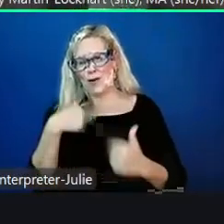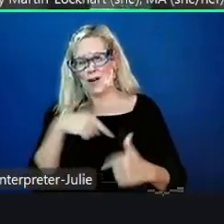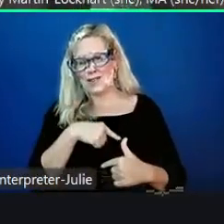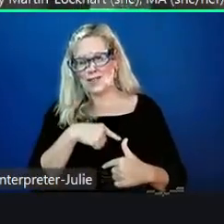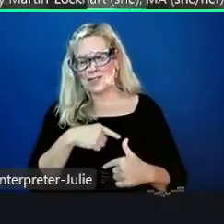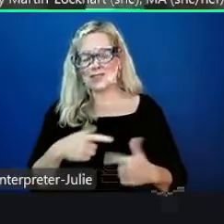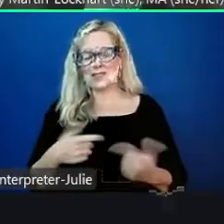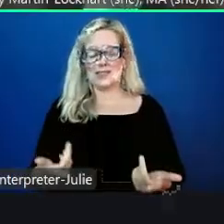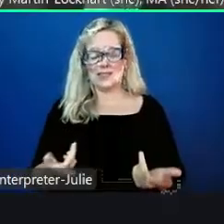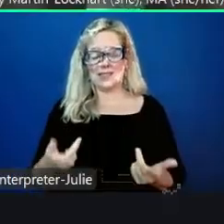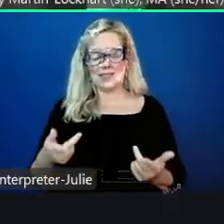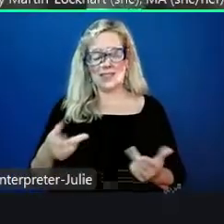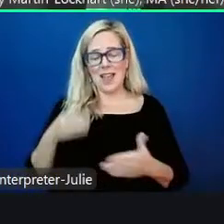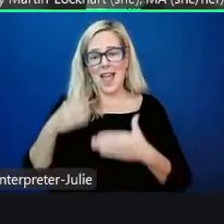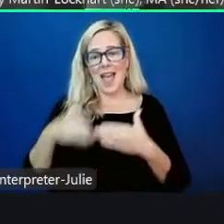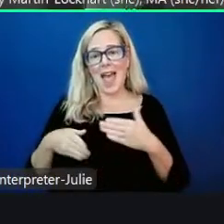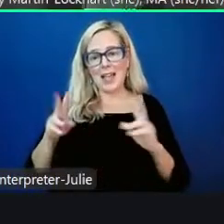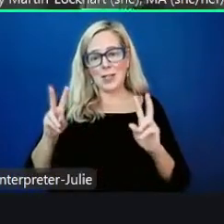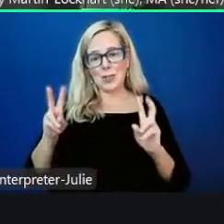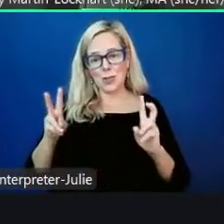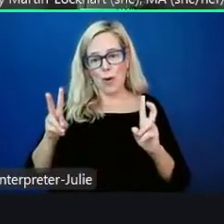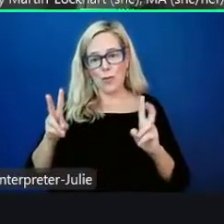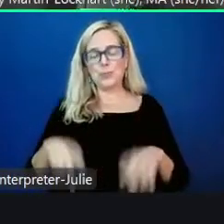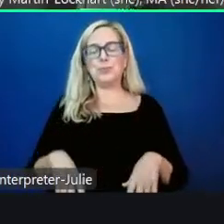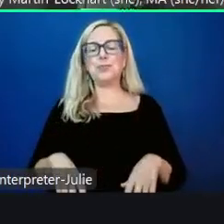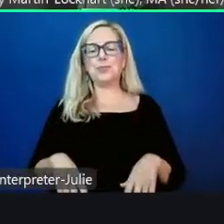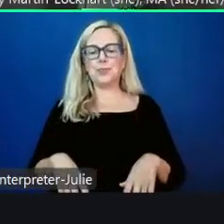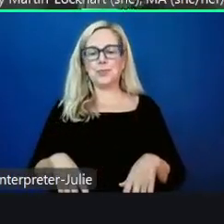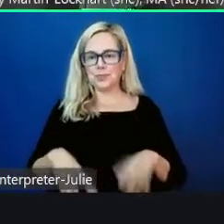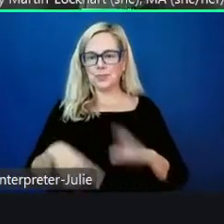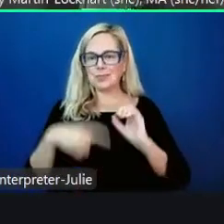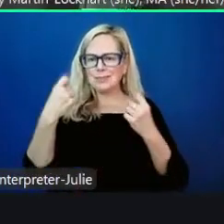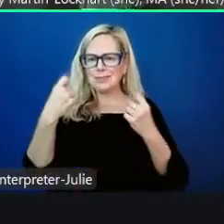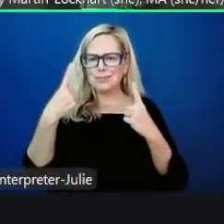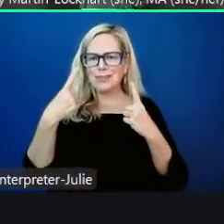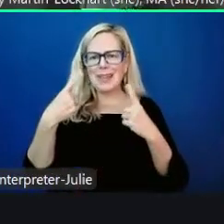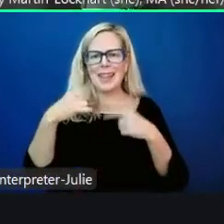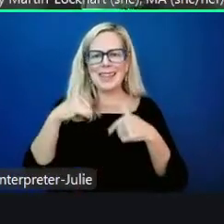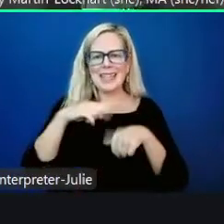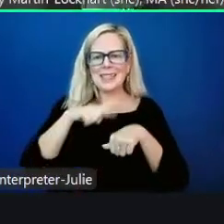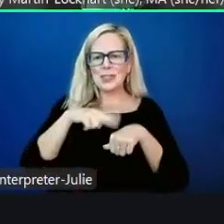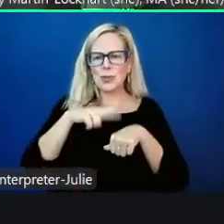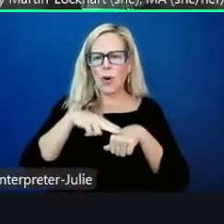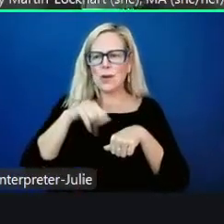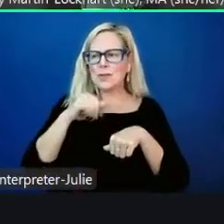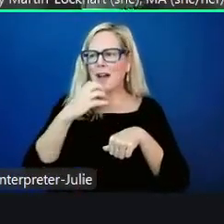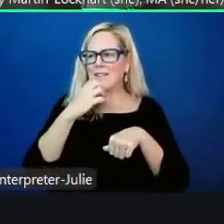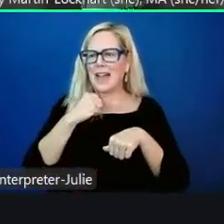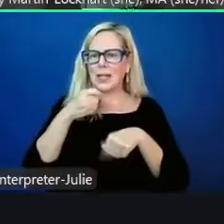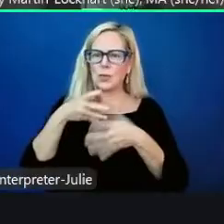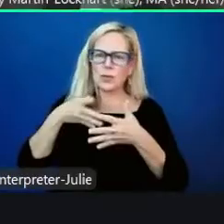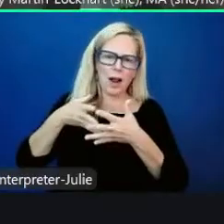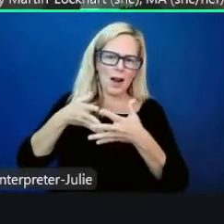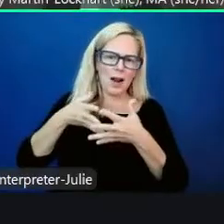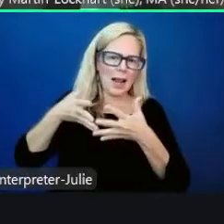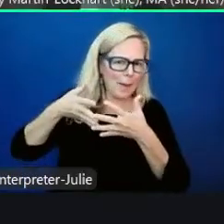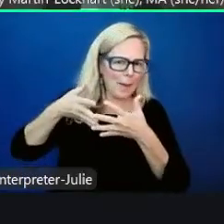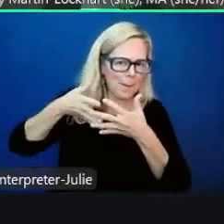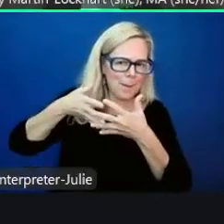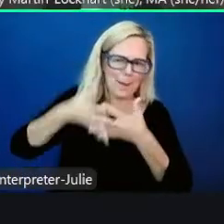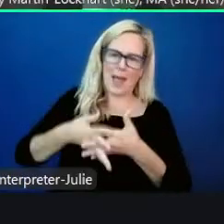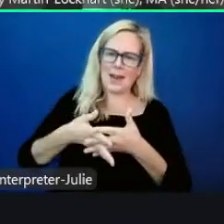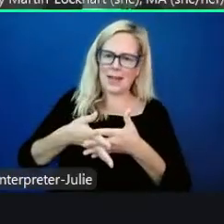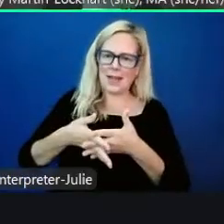me, this shows that these norms and values are deeply embedded. These communities are creating a